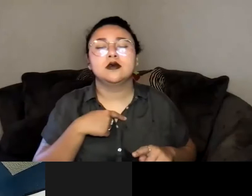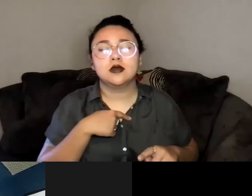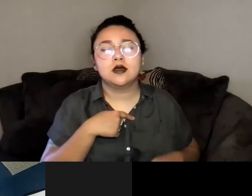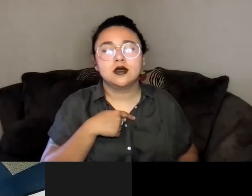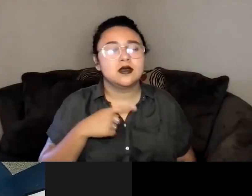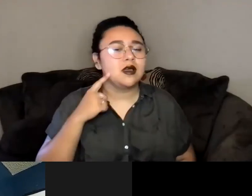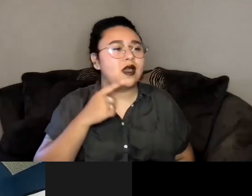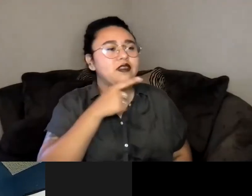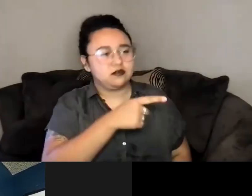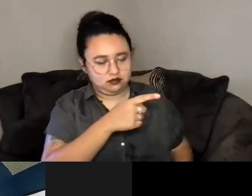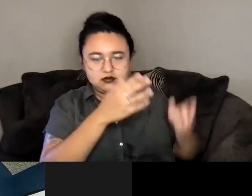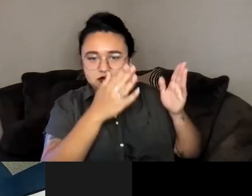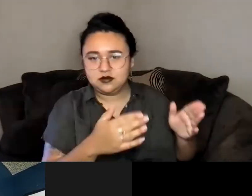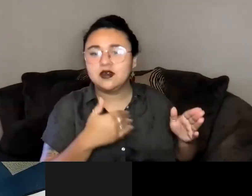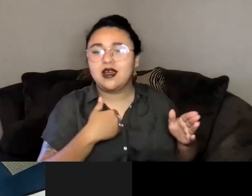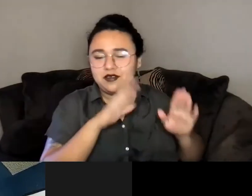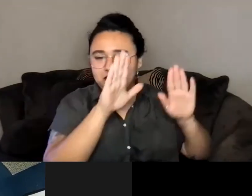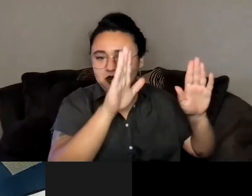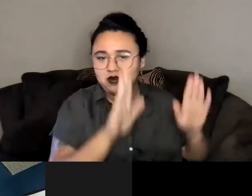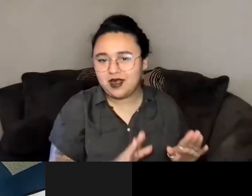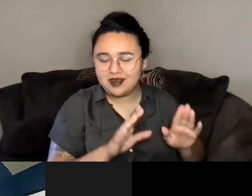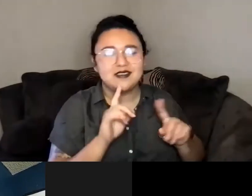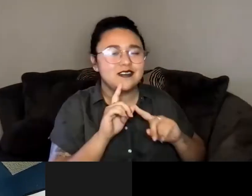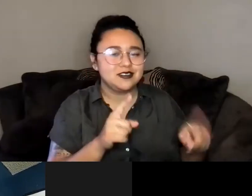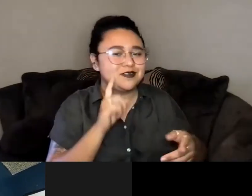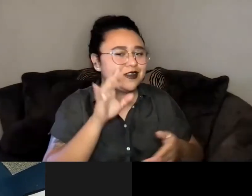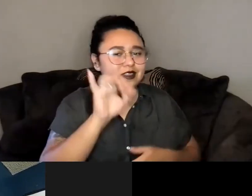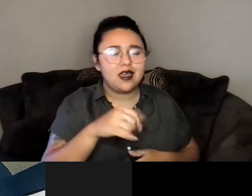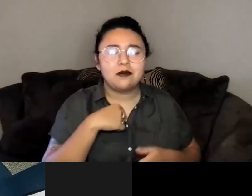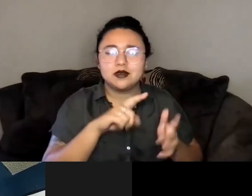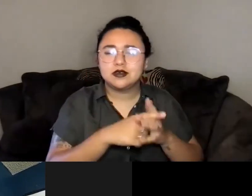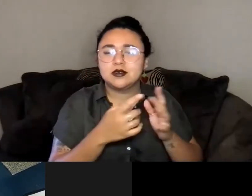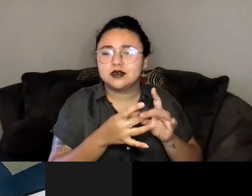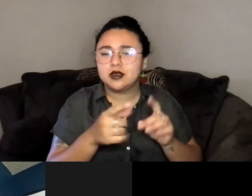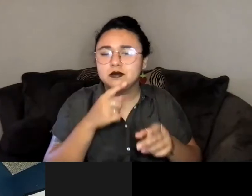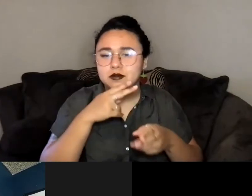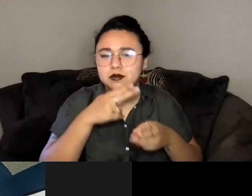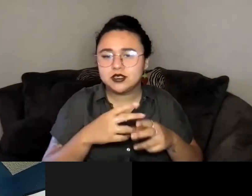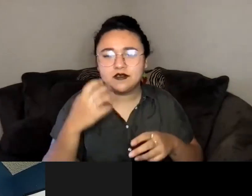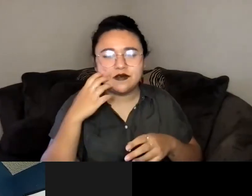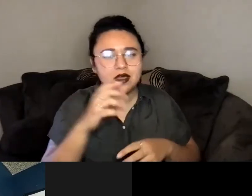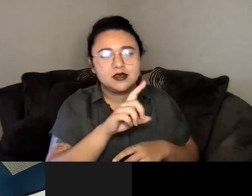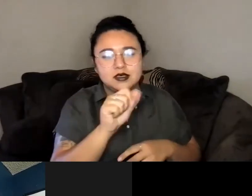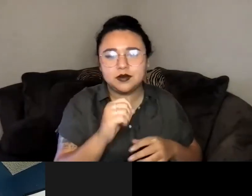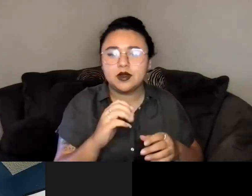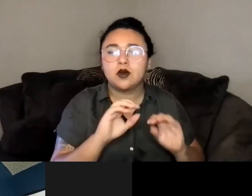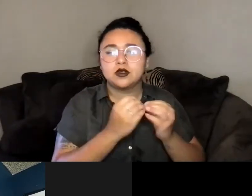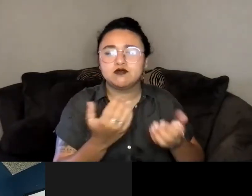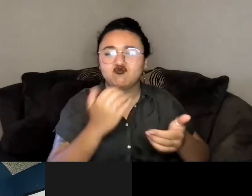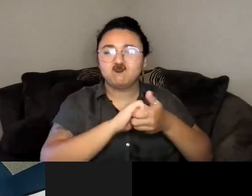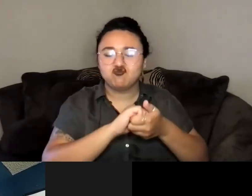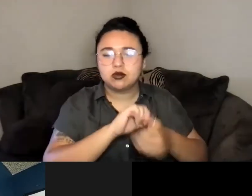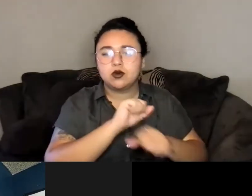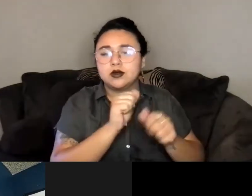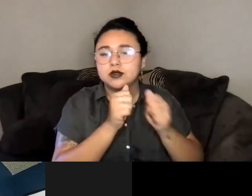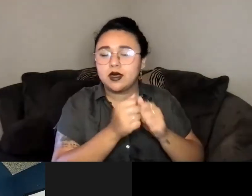a great answer to this. I would like to start by saying, where you mentioned fat and disability organizations working together. I think that's